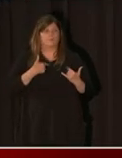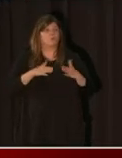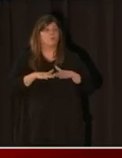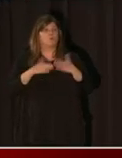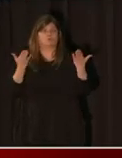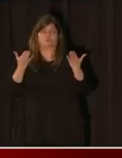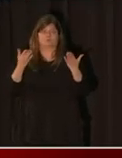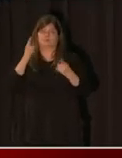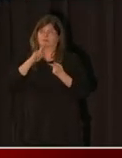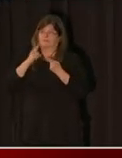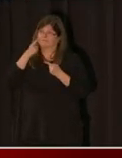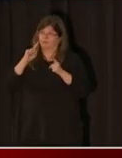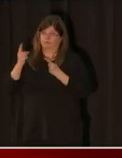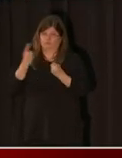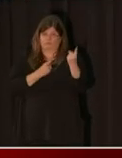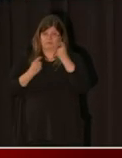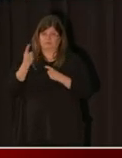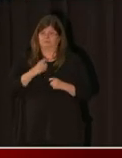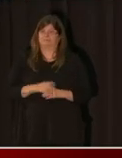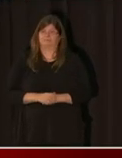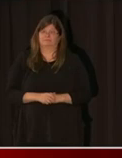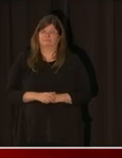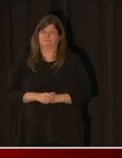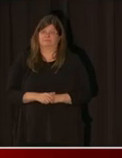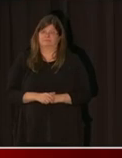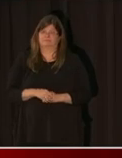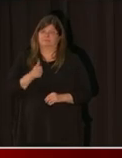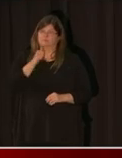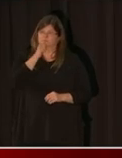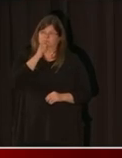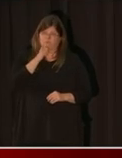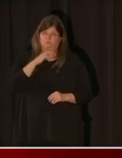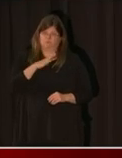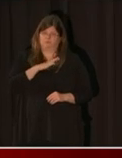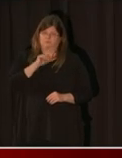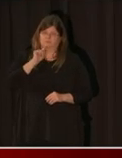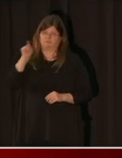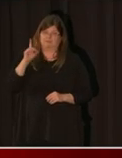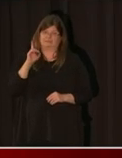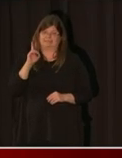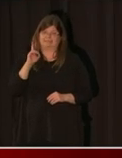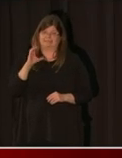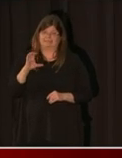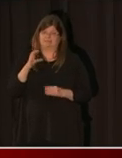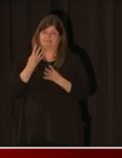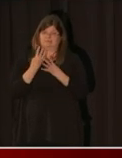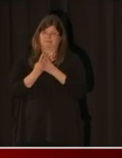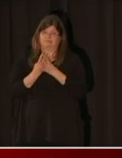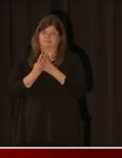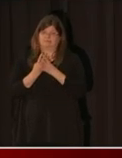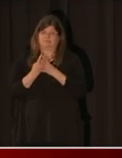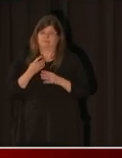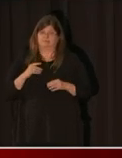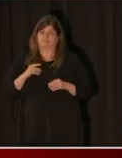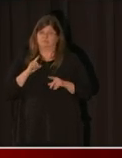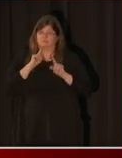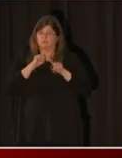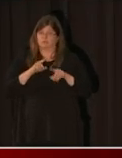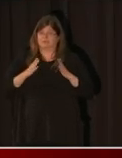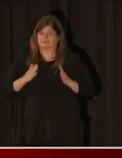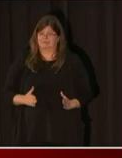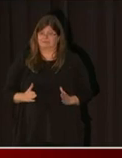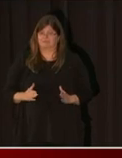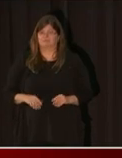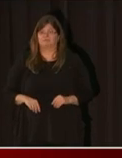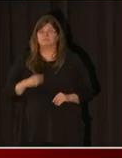Yes. At the DC bill, the court reporters said that a big reason that they weren't enforcing social distancing was because